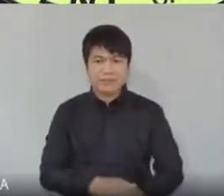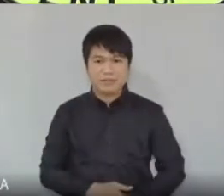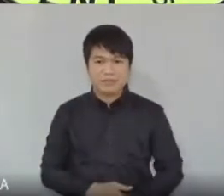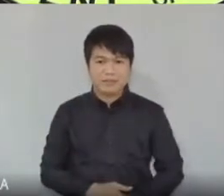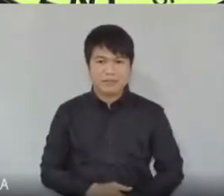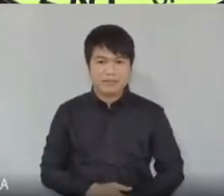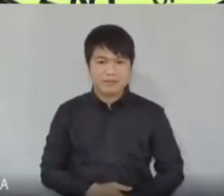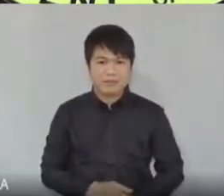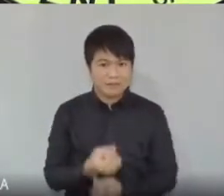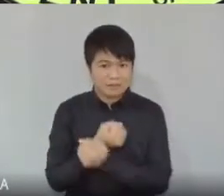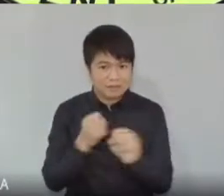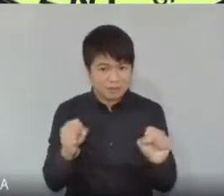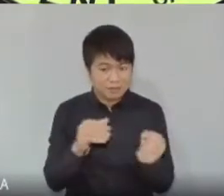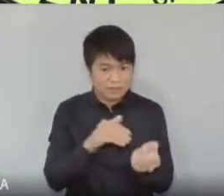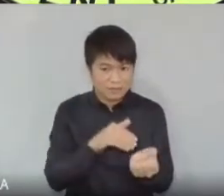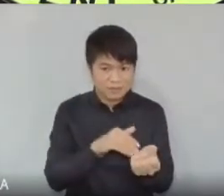pandemic.